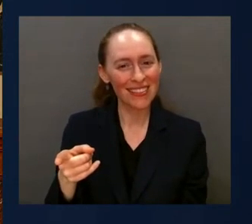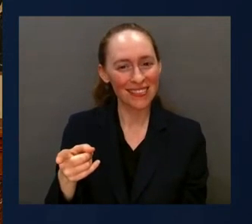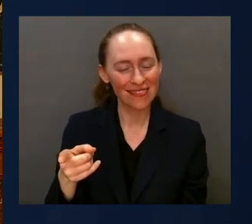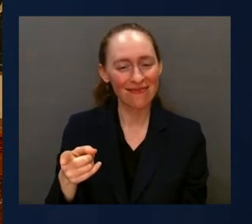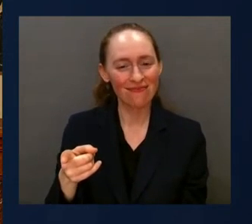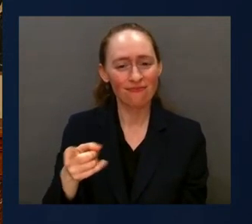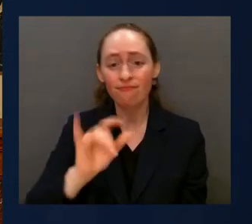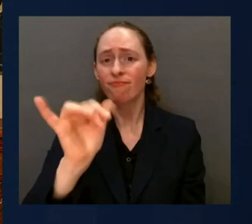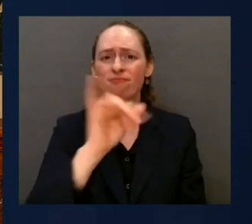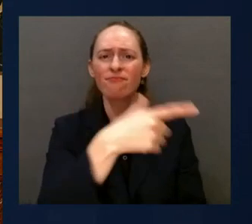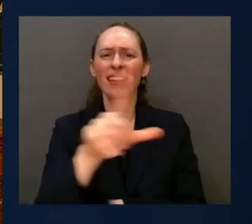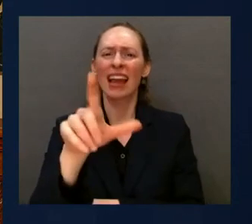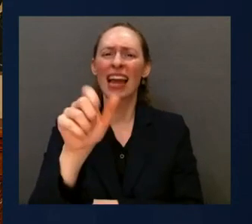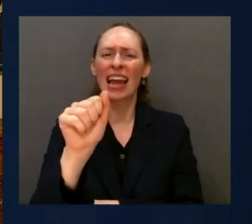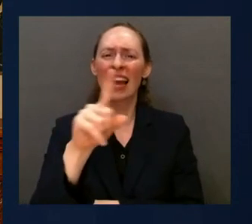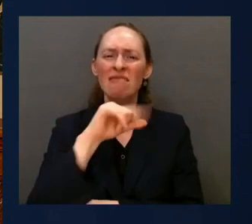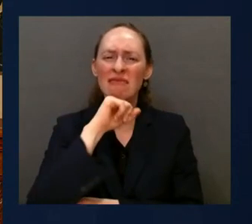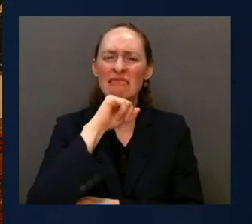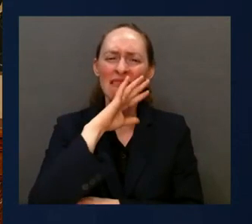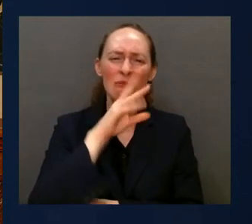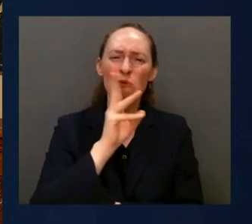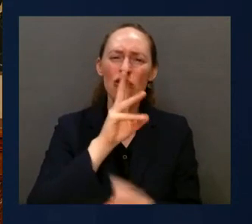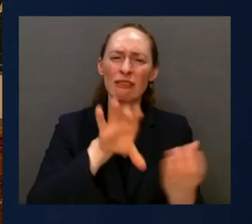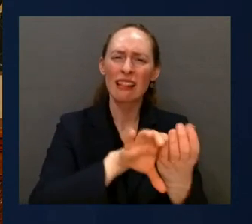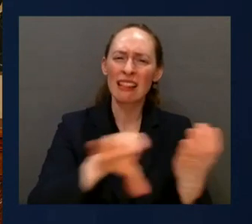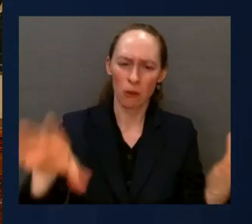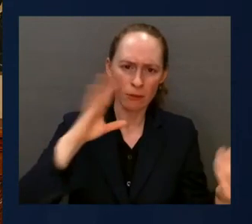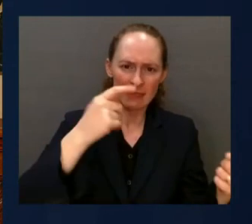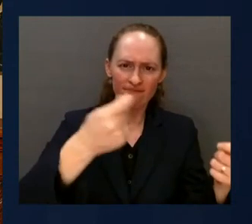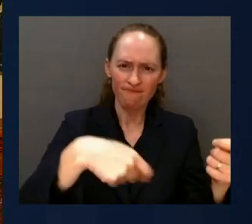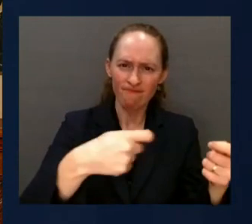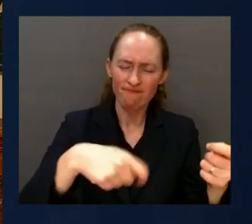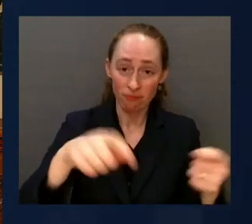400,000 school and child care centers. So